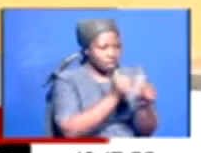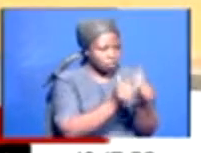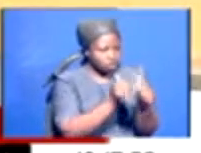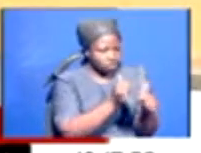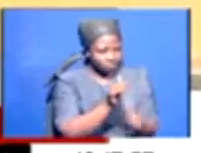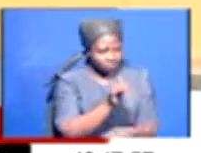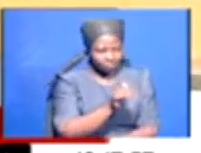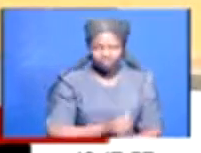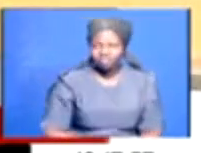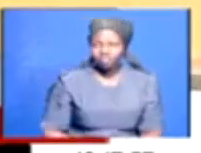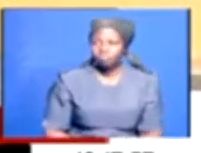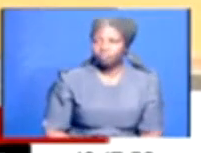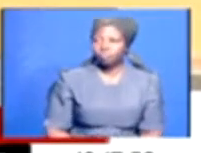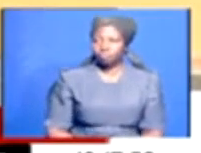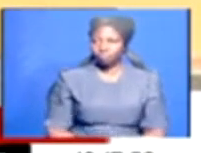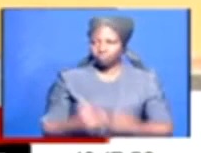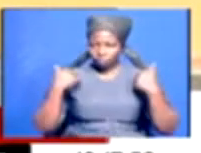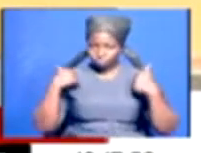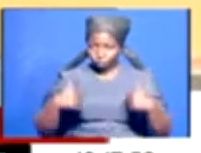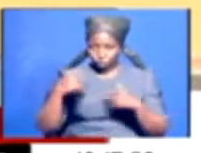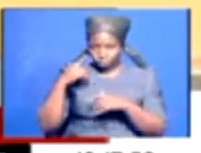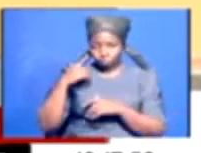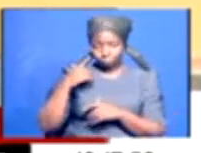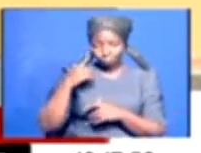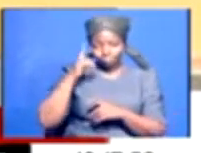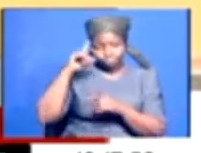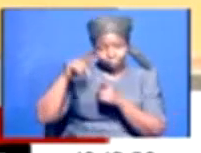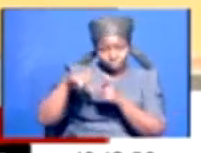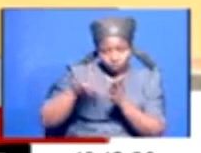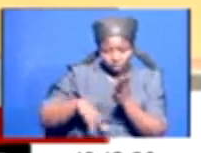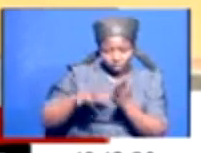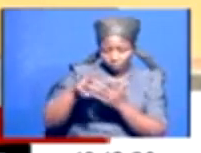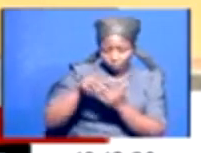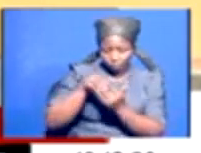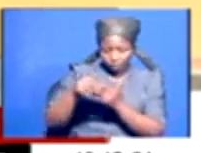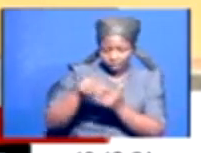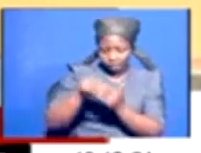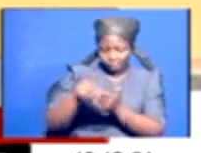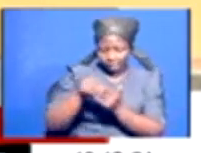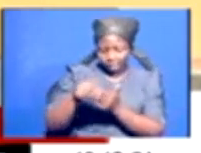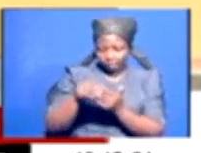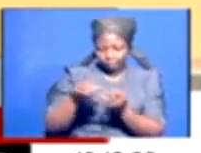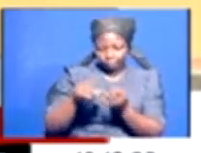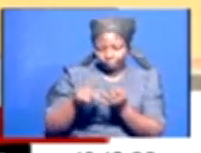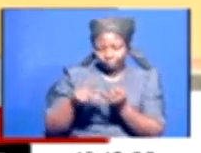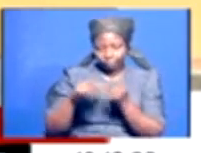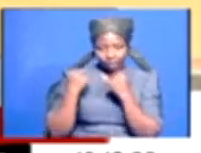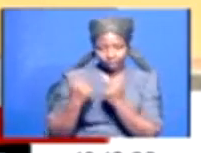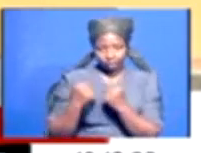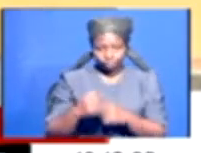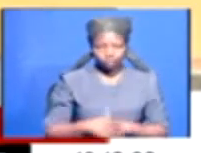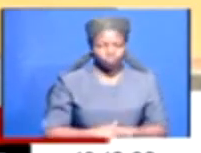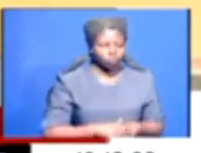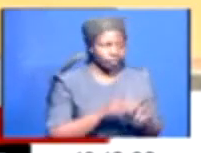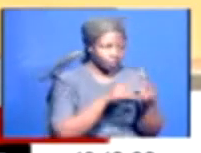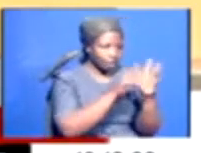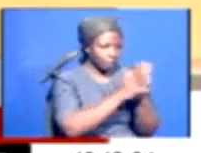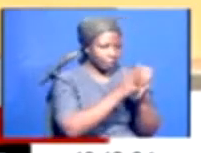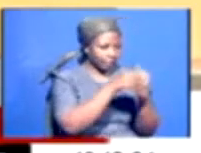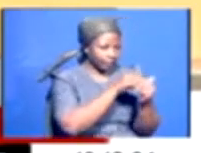should look on flexibility and mm-hmm. strength. Do you understand flexibility? Yeah.